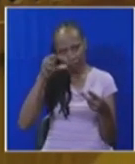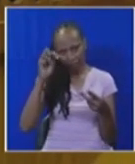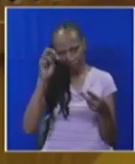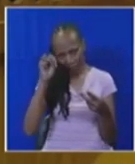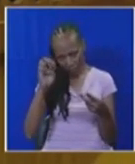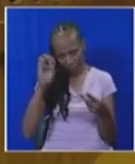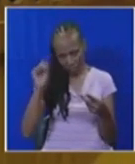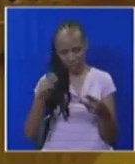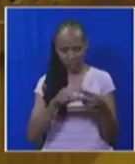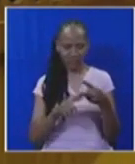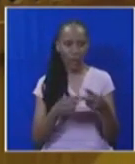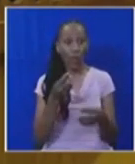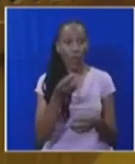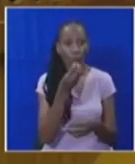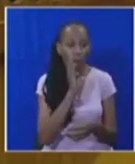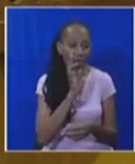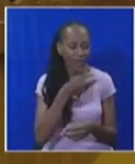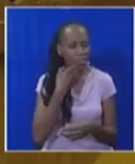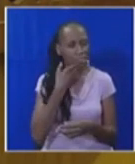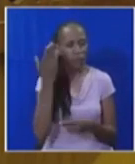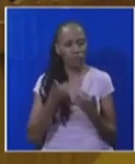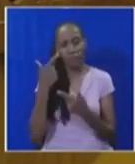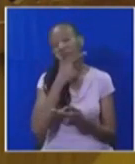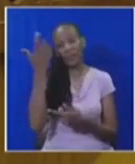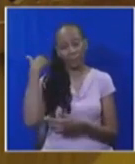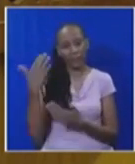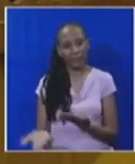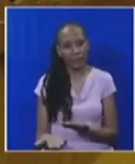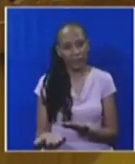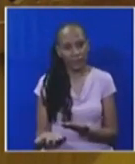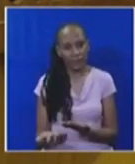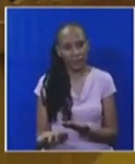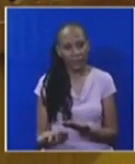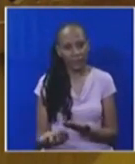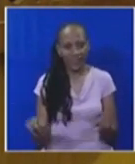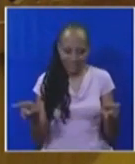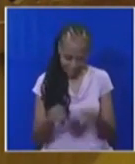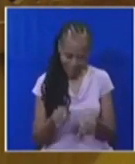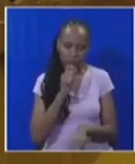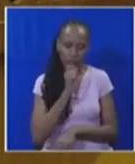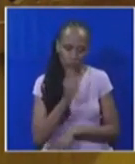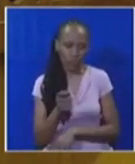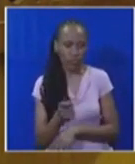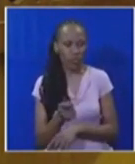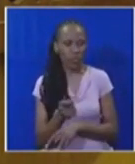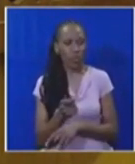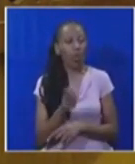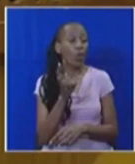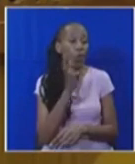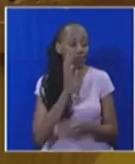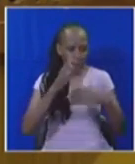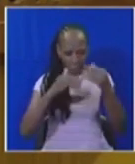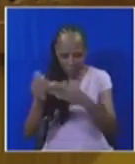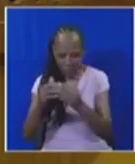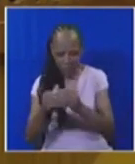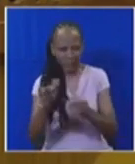since December. And while the drought conditions have exacerbated the situation, it is equally true that a lack of maintenance of water infrastructure